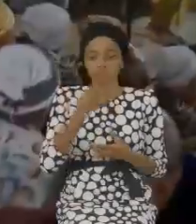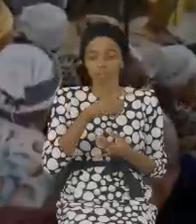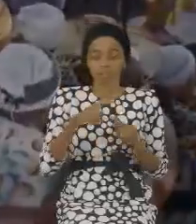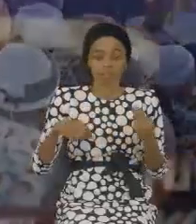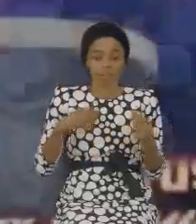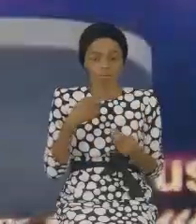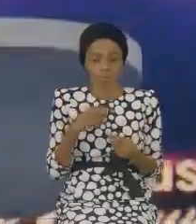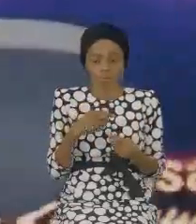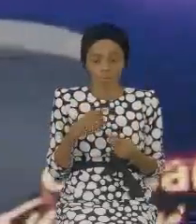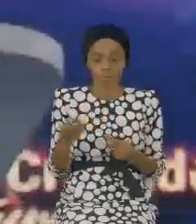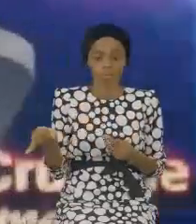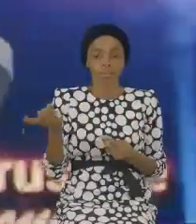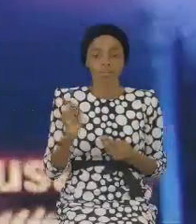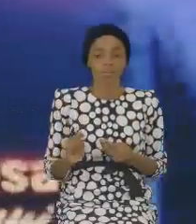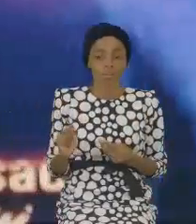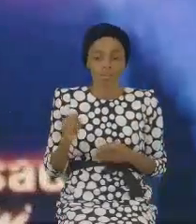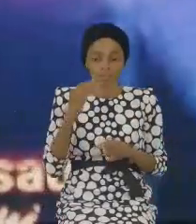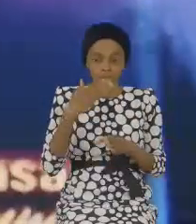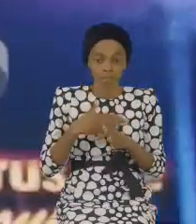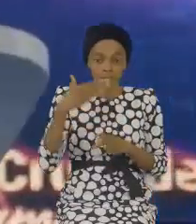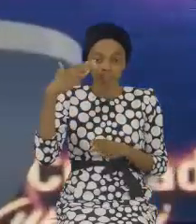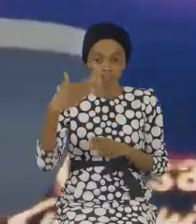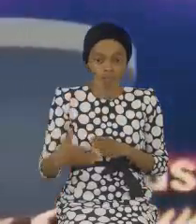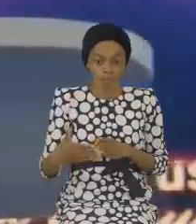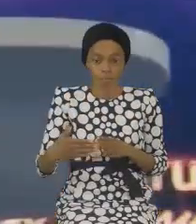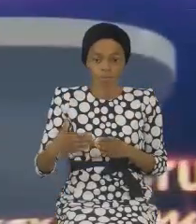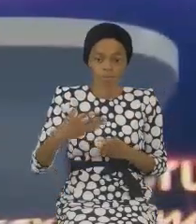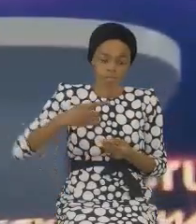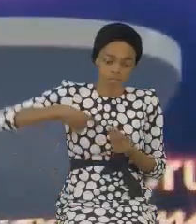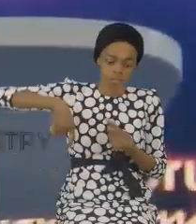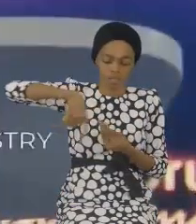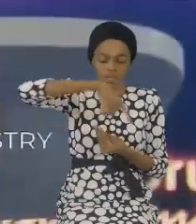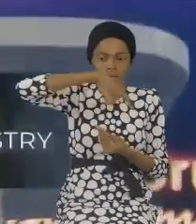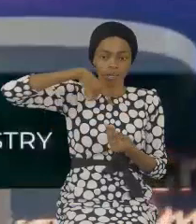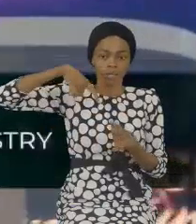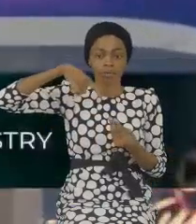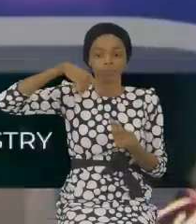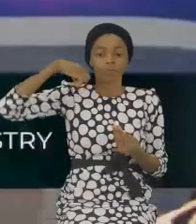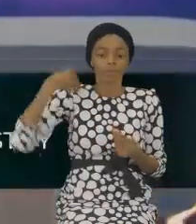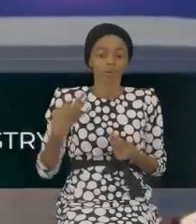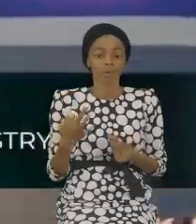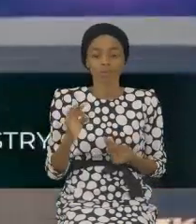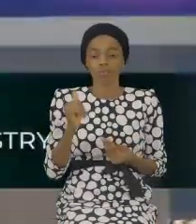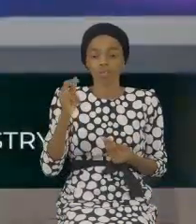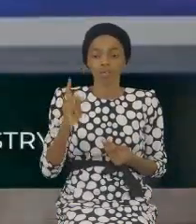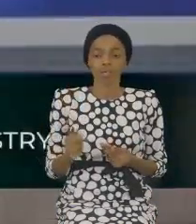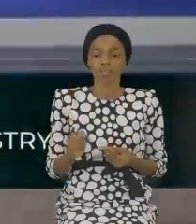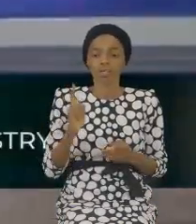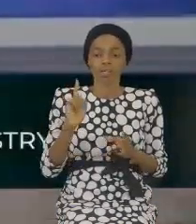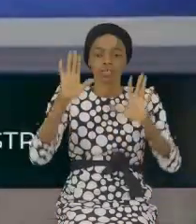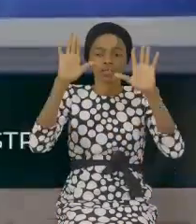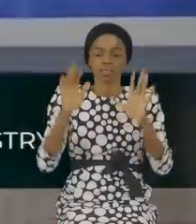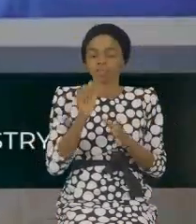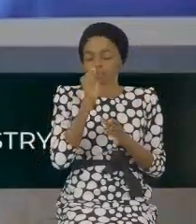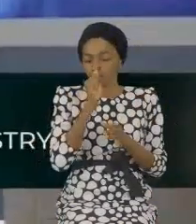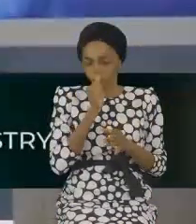about the complete cycle of an excellent, enduring ministry.